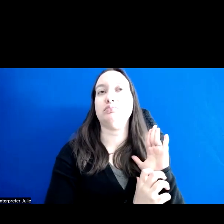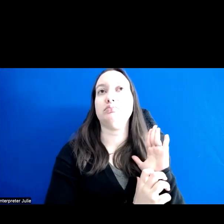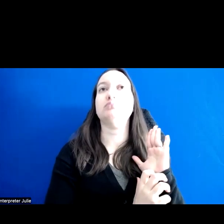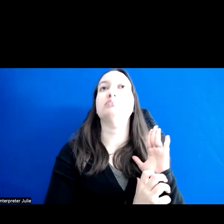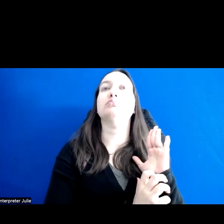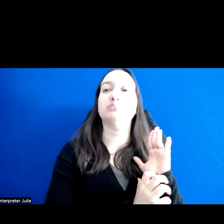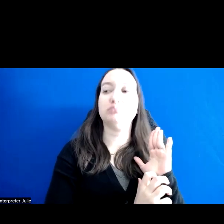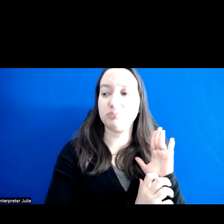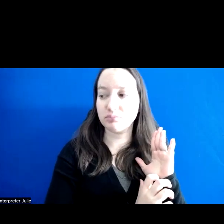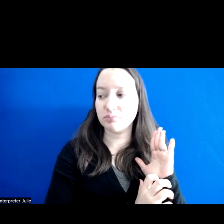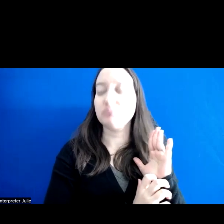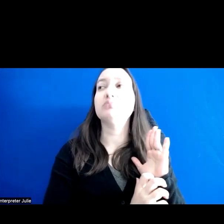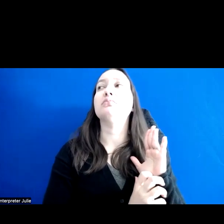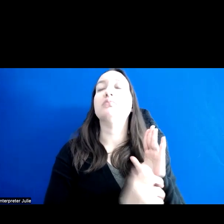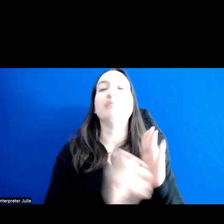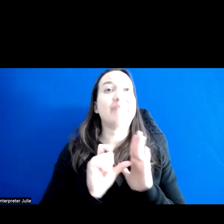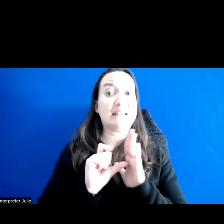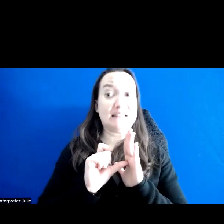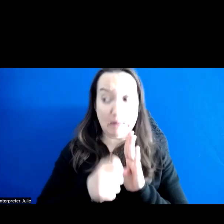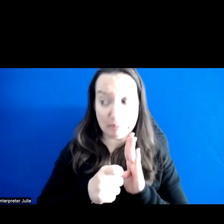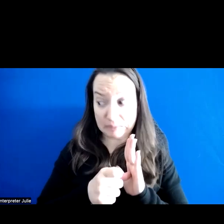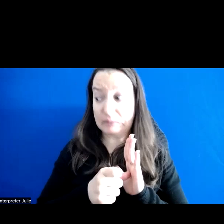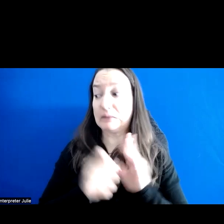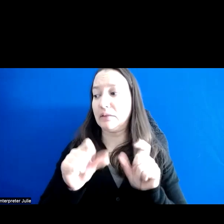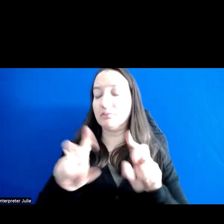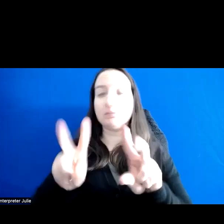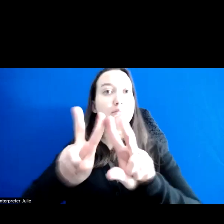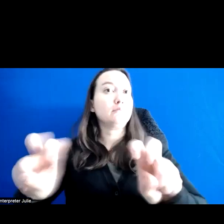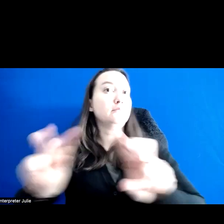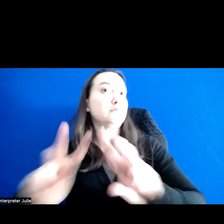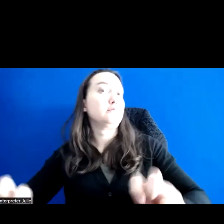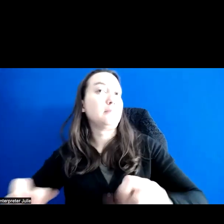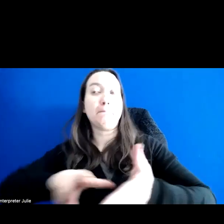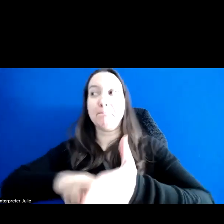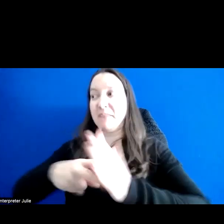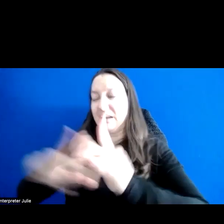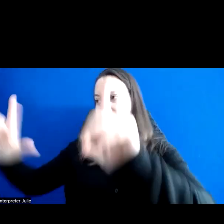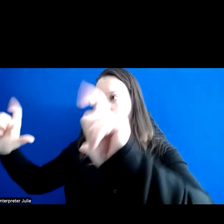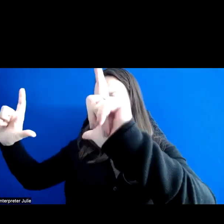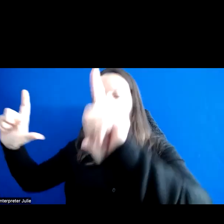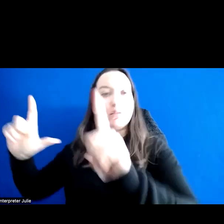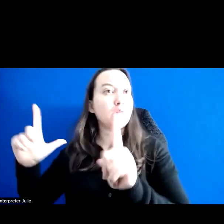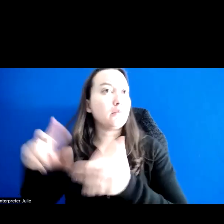text to enhance and to analyze the meaning of the photography.